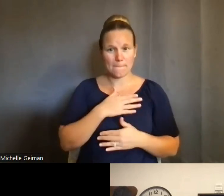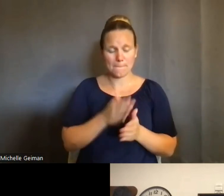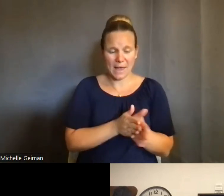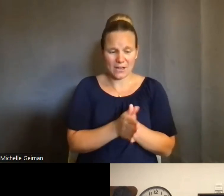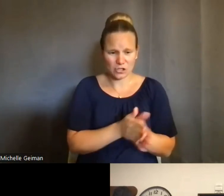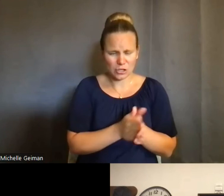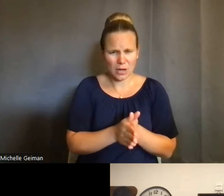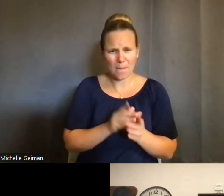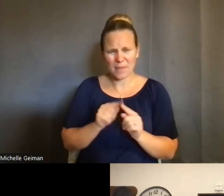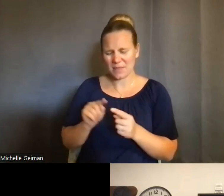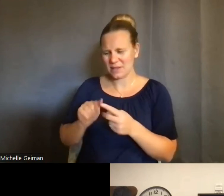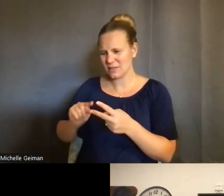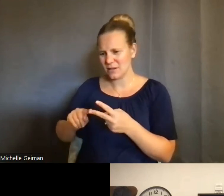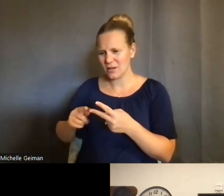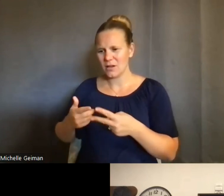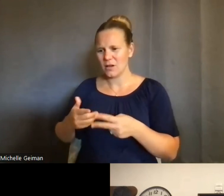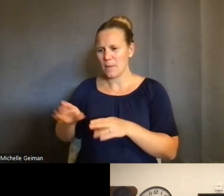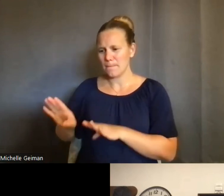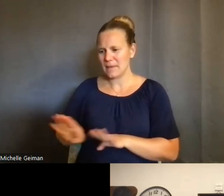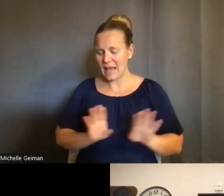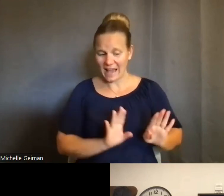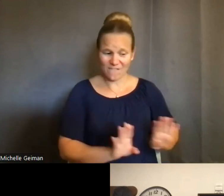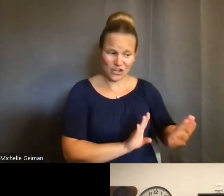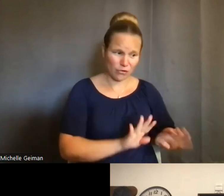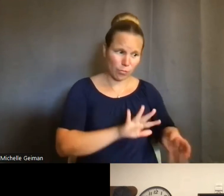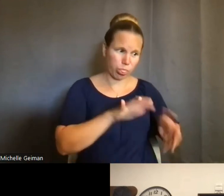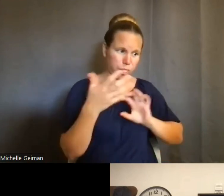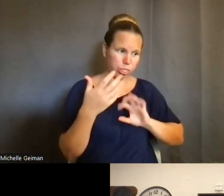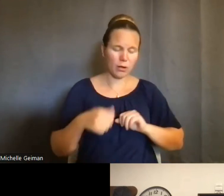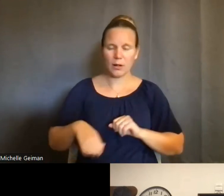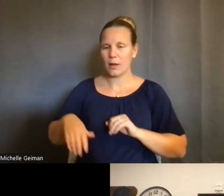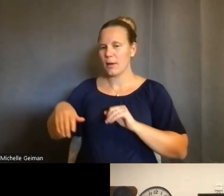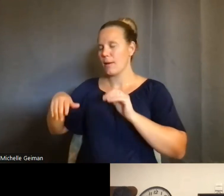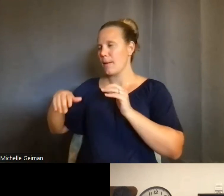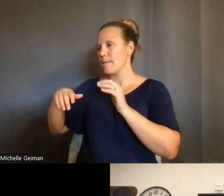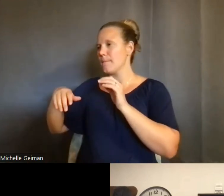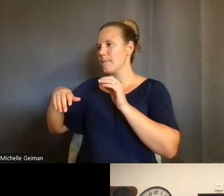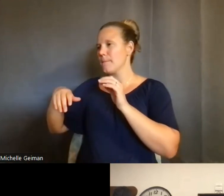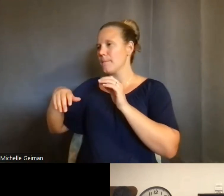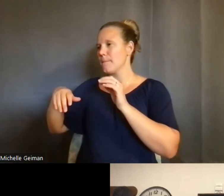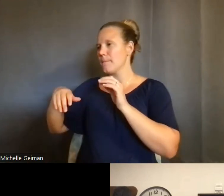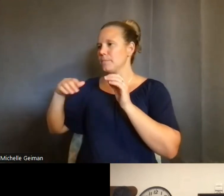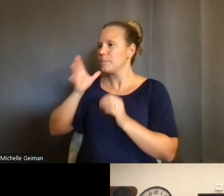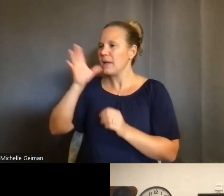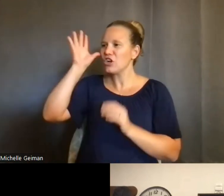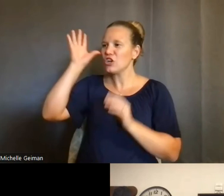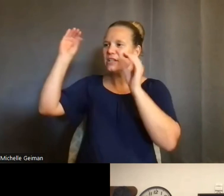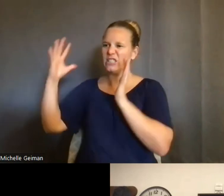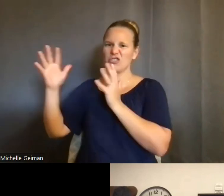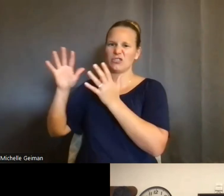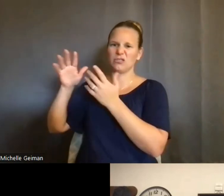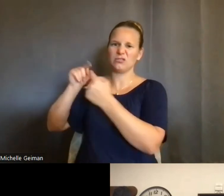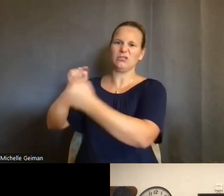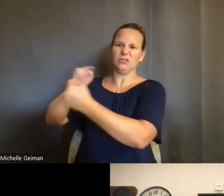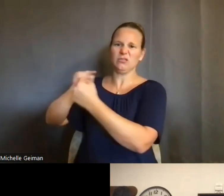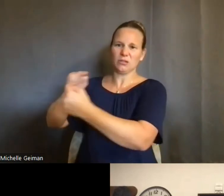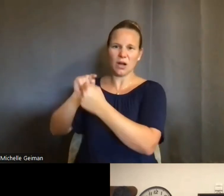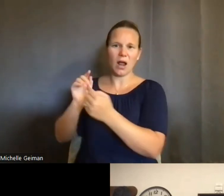specific points about student behavior, parents and teachers, and you're sort of combative, how do you answer